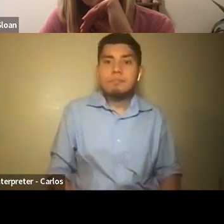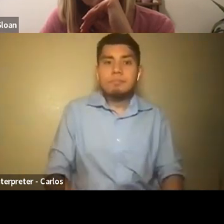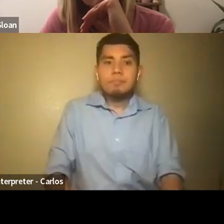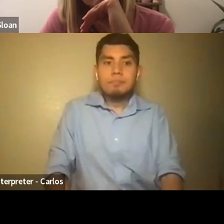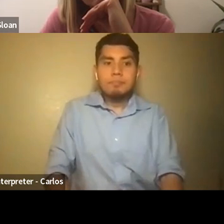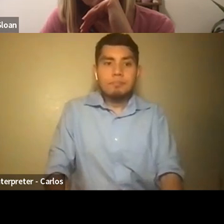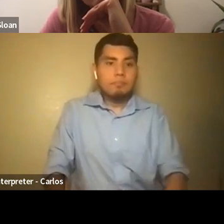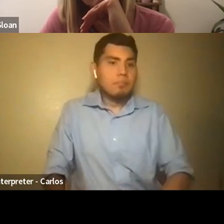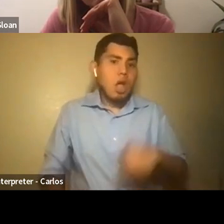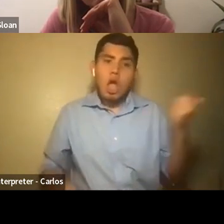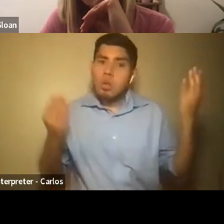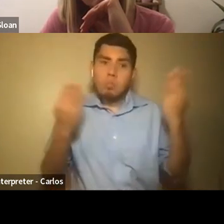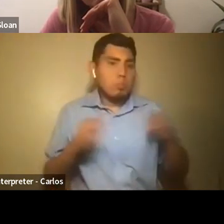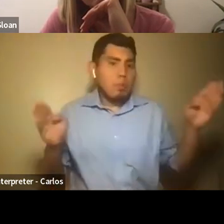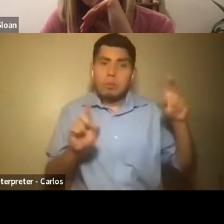Other public input?